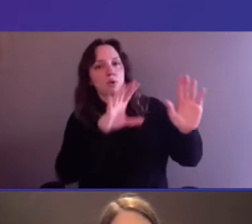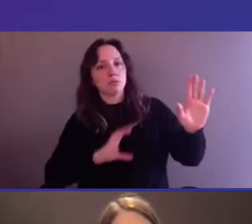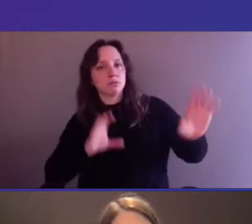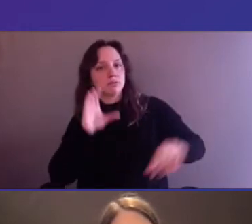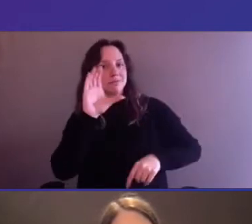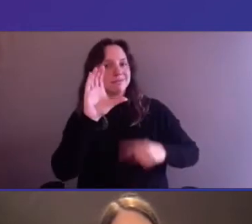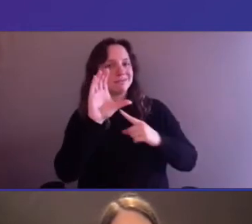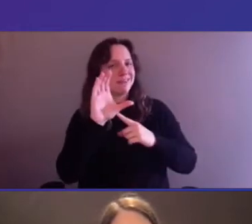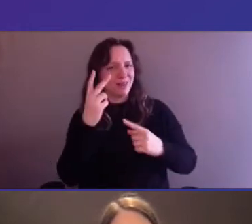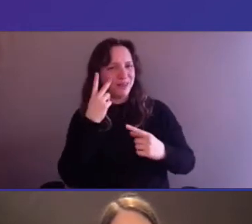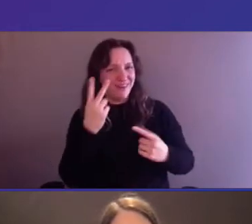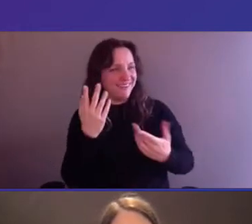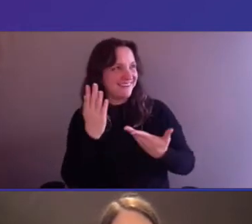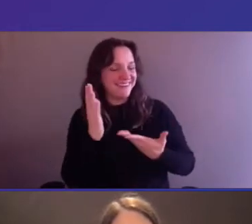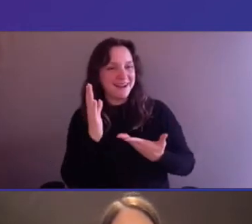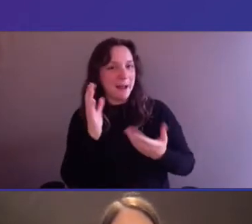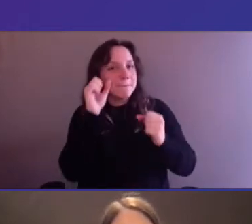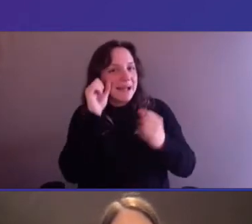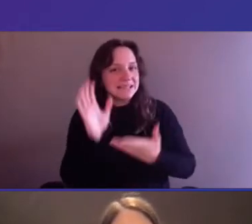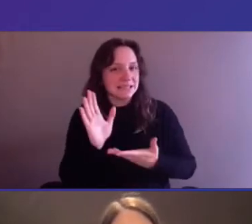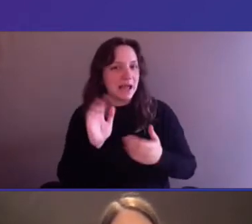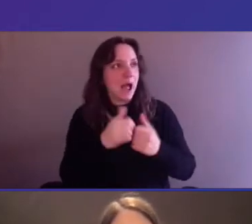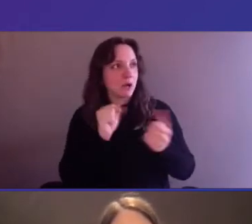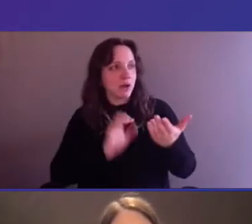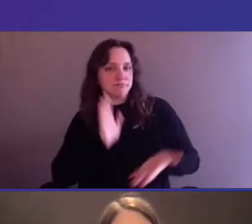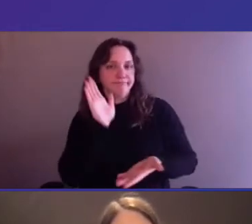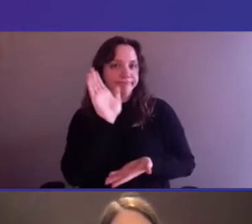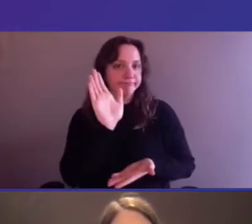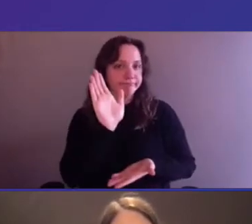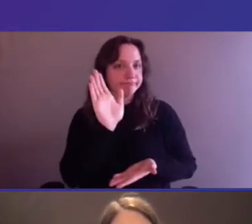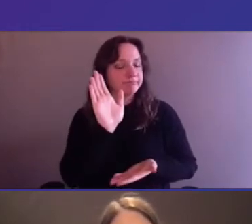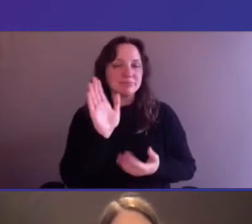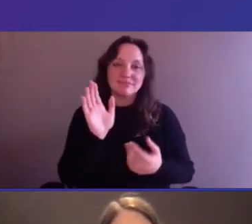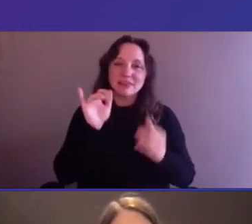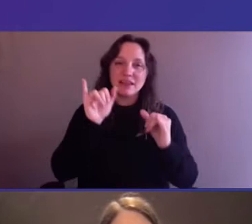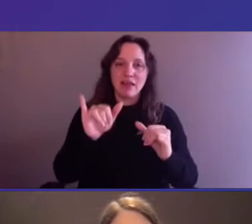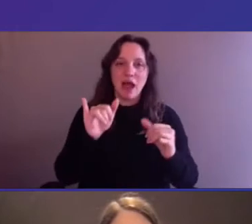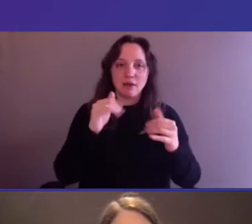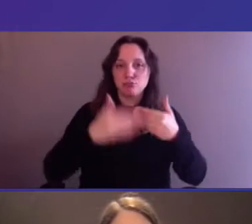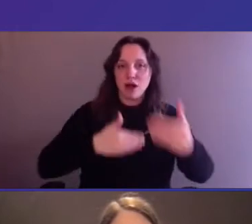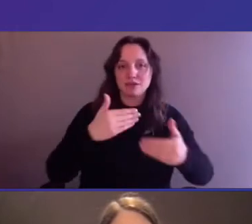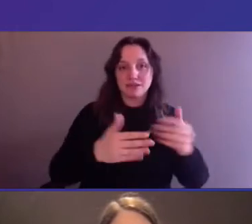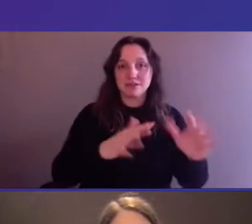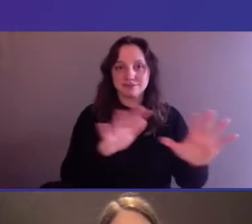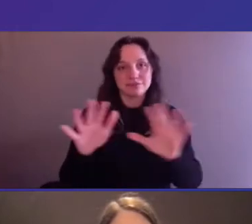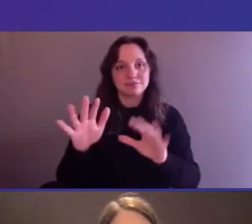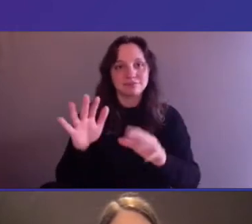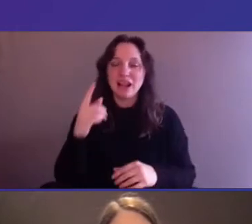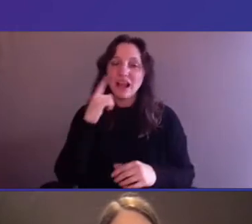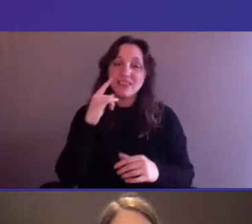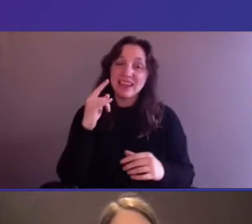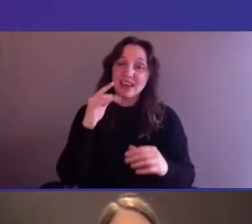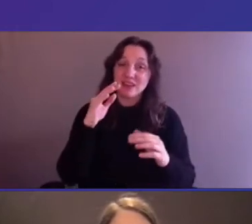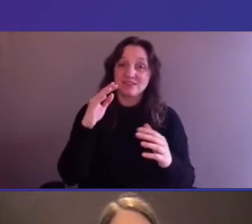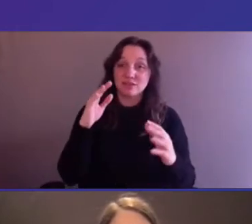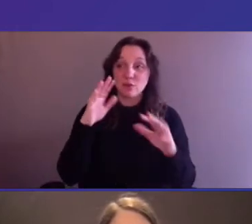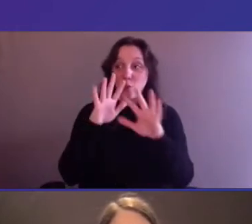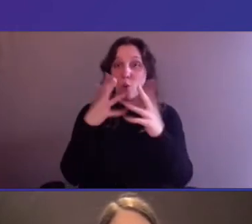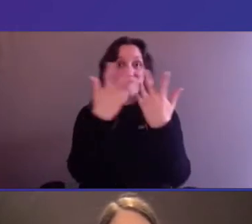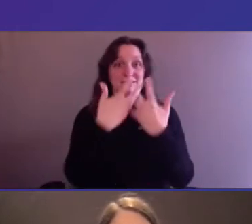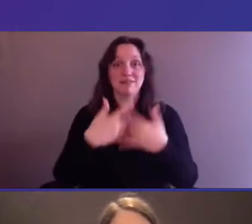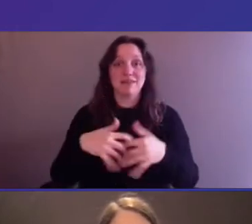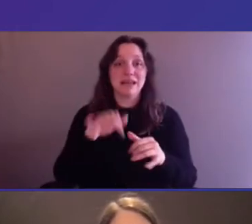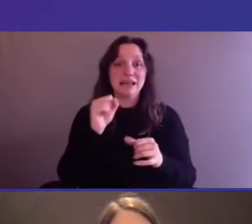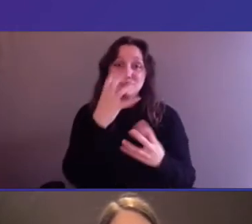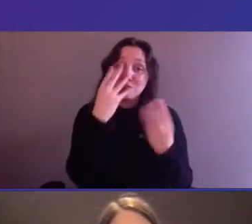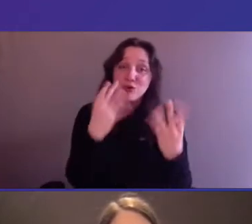of them, and how we find those relationships across these communities. I think it's beautiful and complicated at the same time. So I'm just wanted to